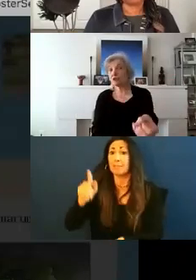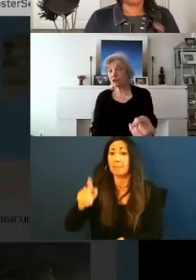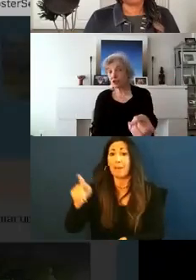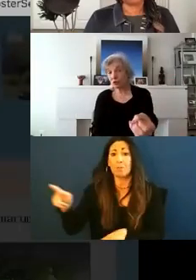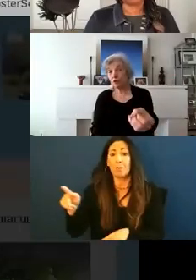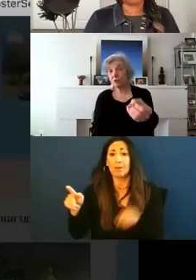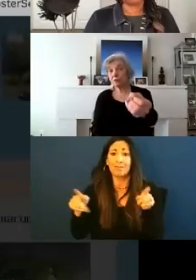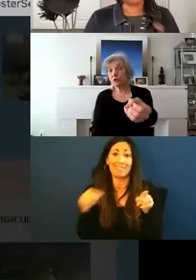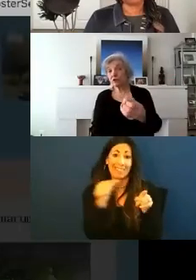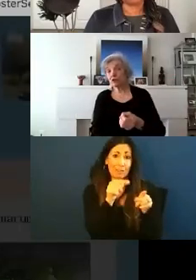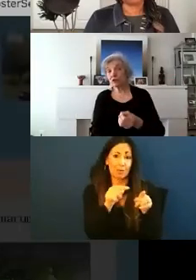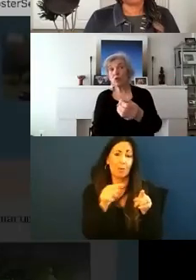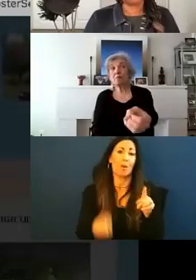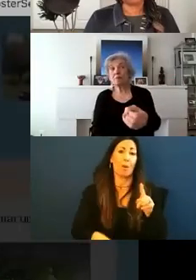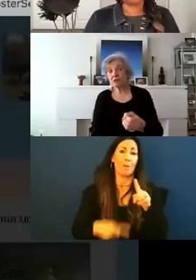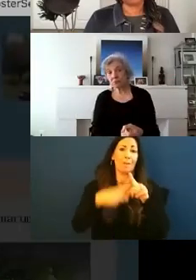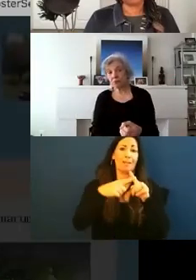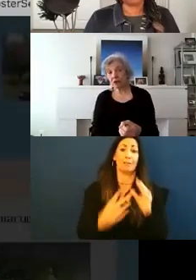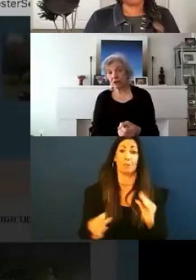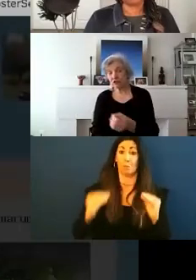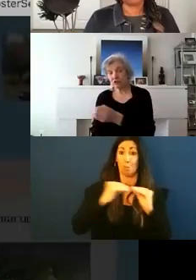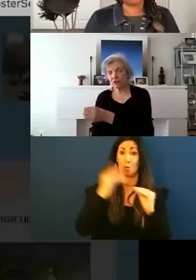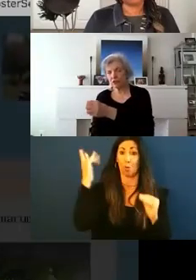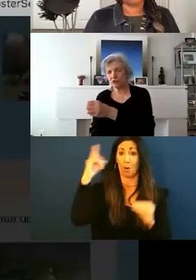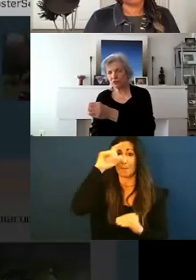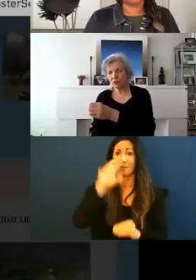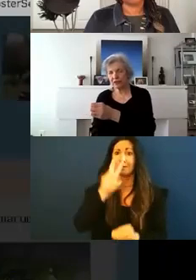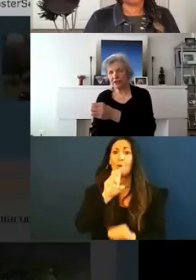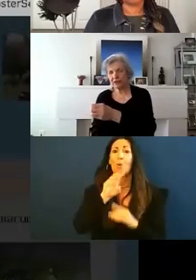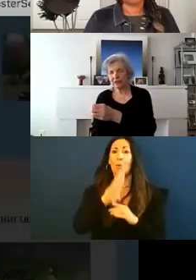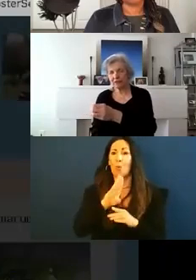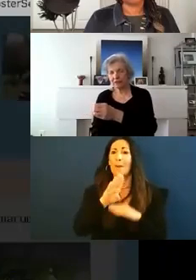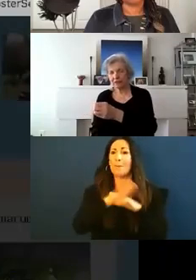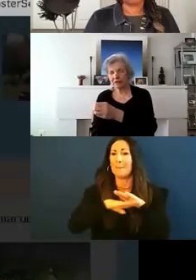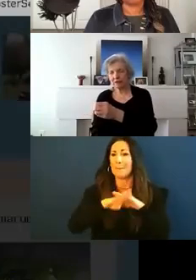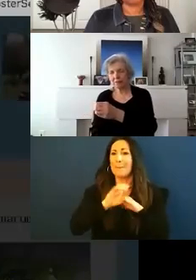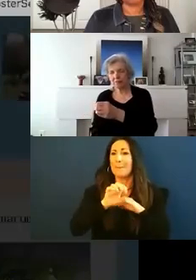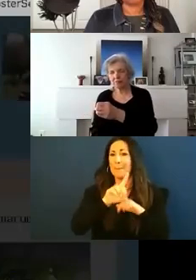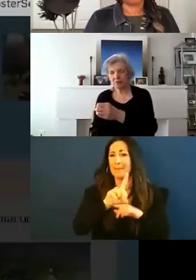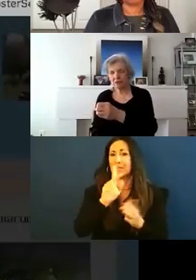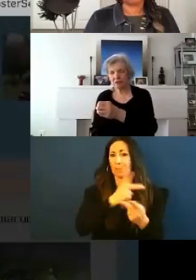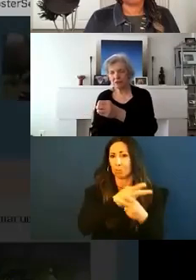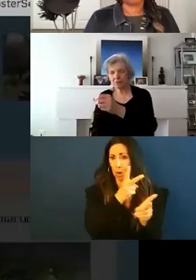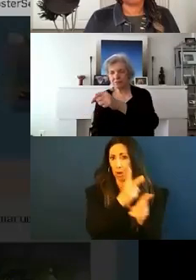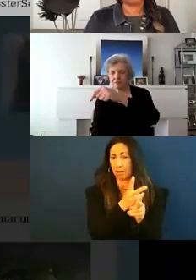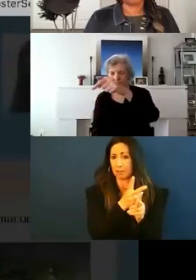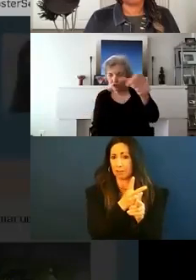more so because it's a web-based product, so that you can